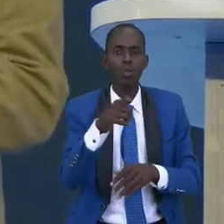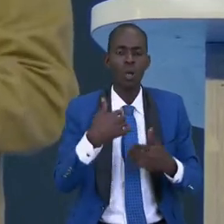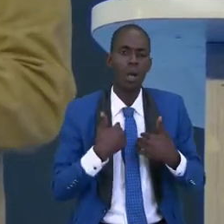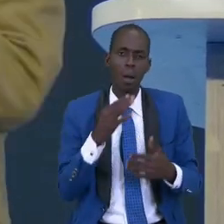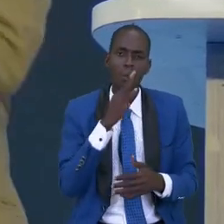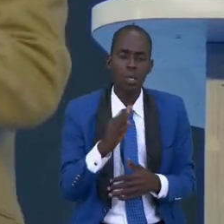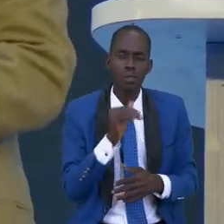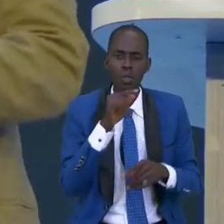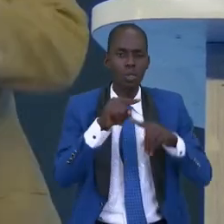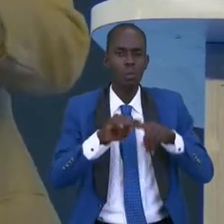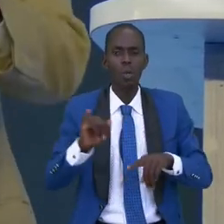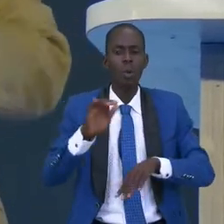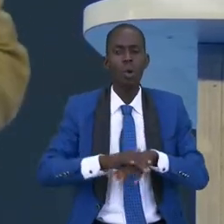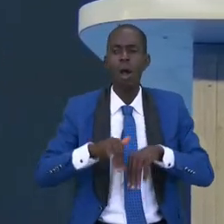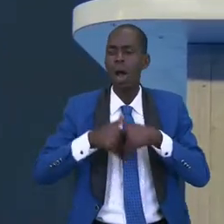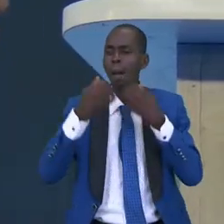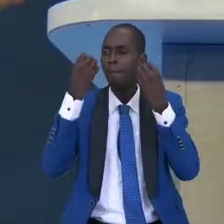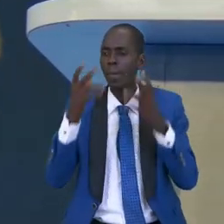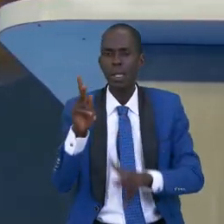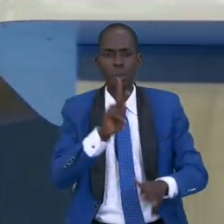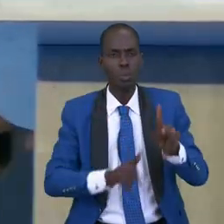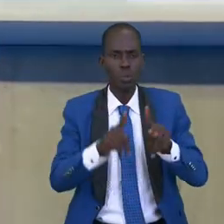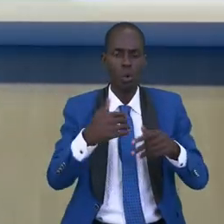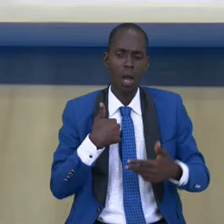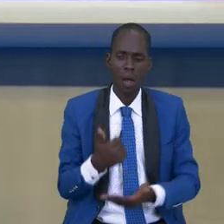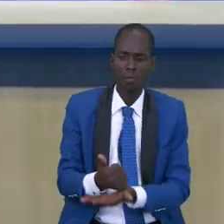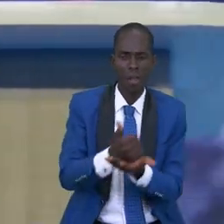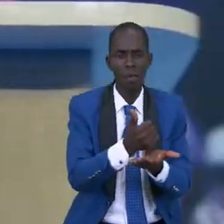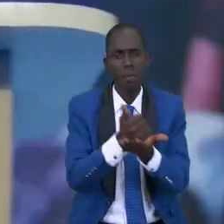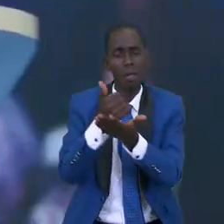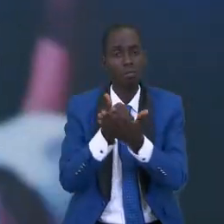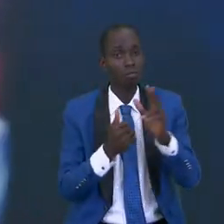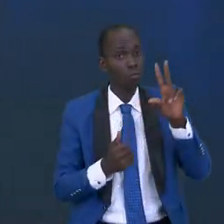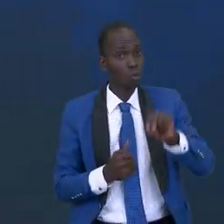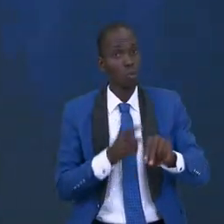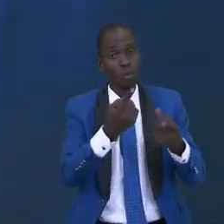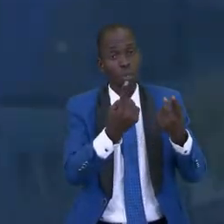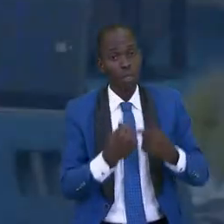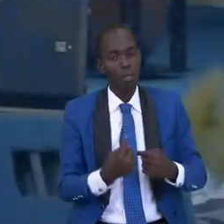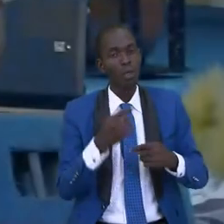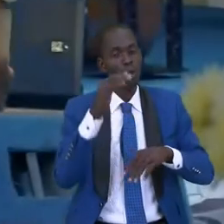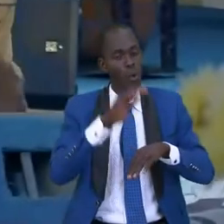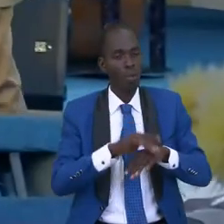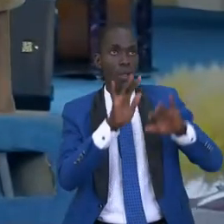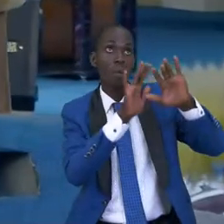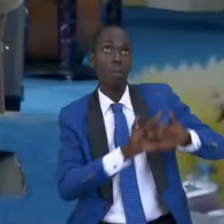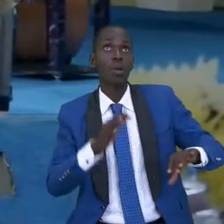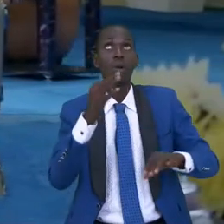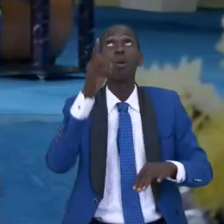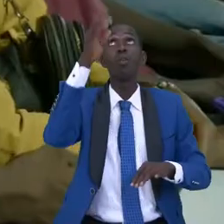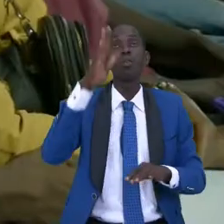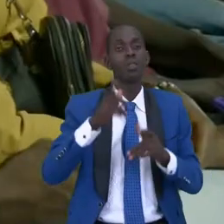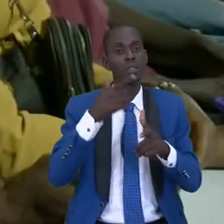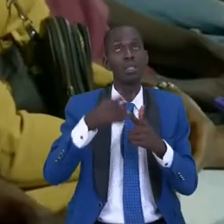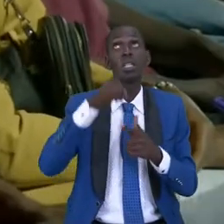lives I have held. No, you come for the mercy of God. The Lord will set you